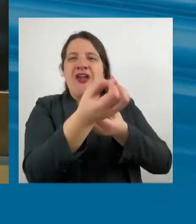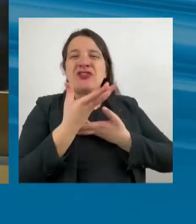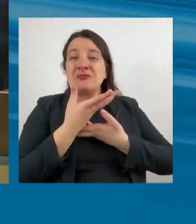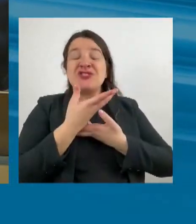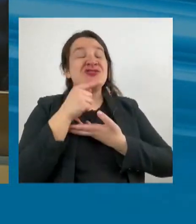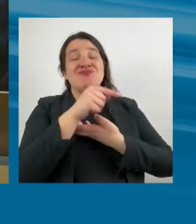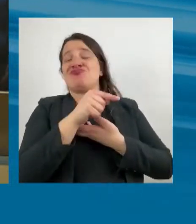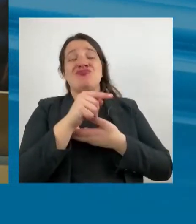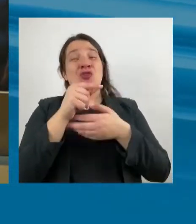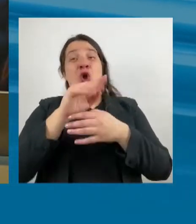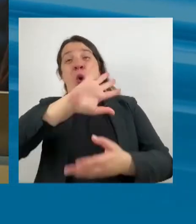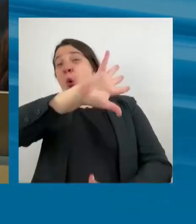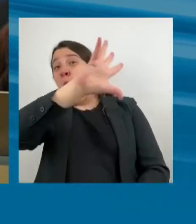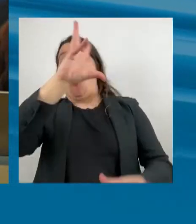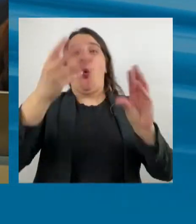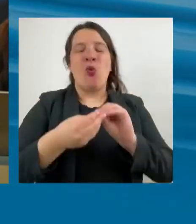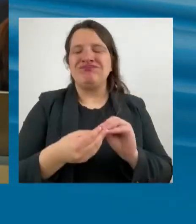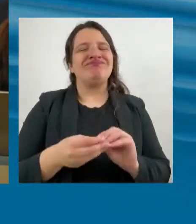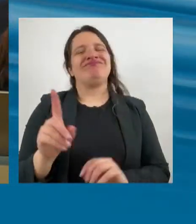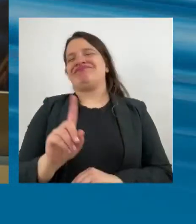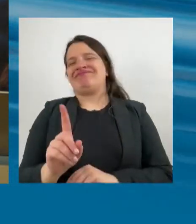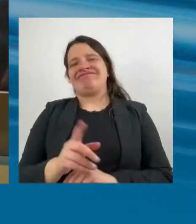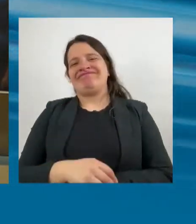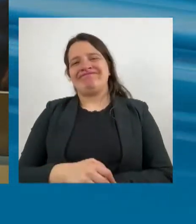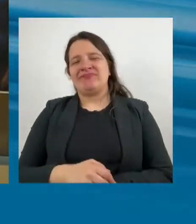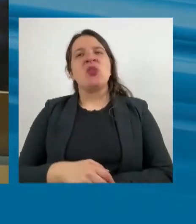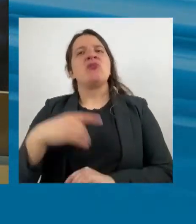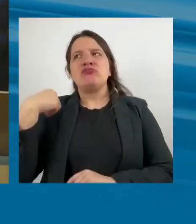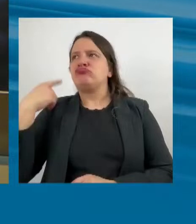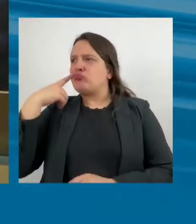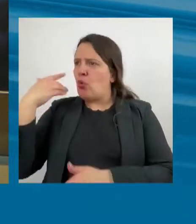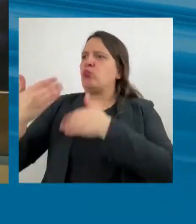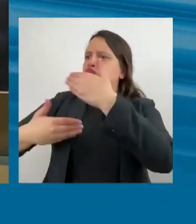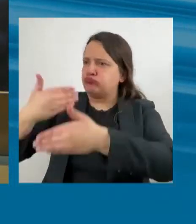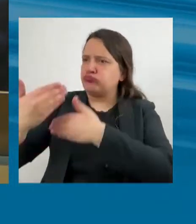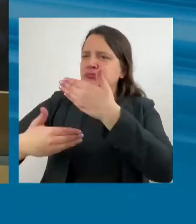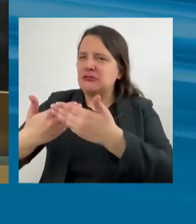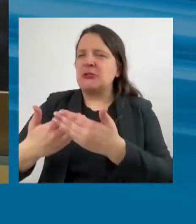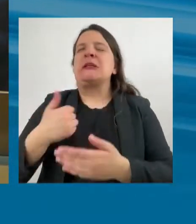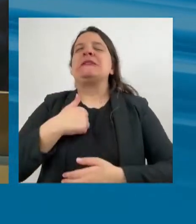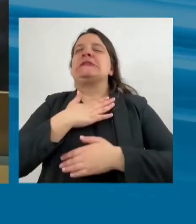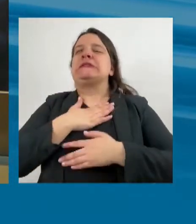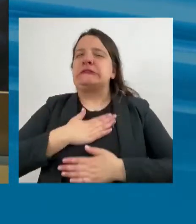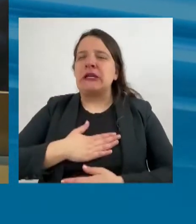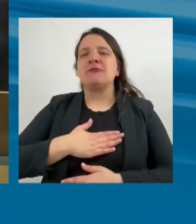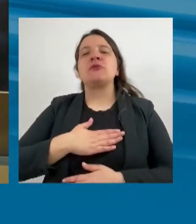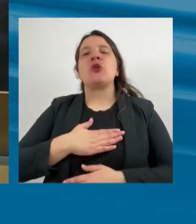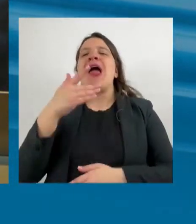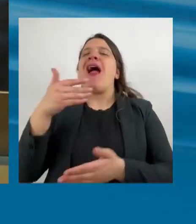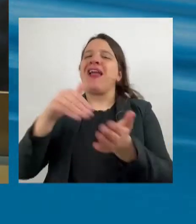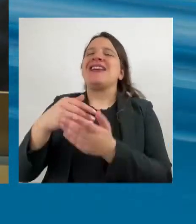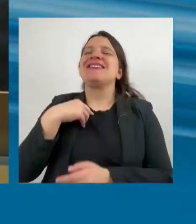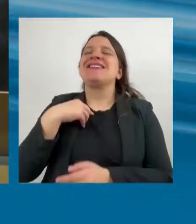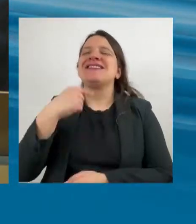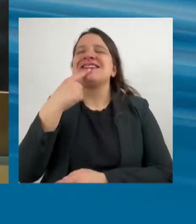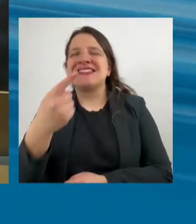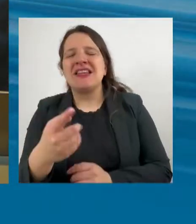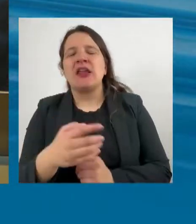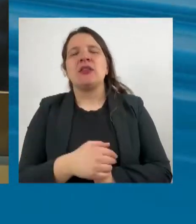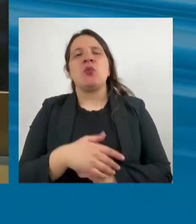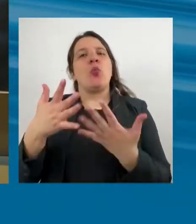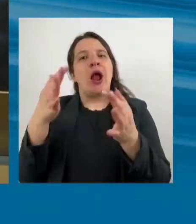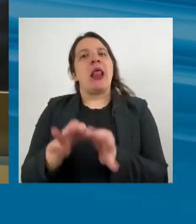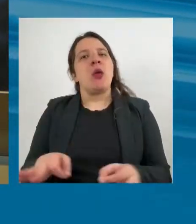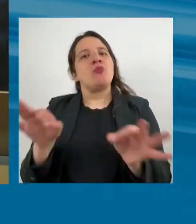countries, is still insufficient in spite of all the progress seen in recent years. And here I would like to mention once